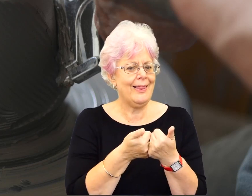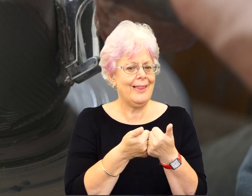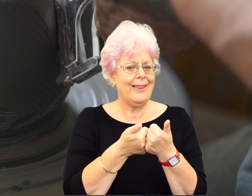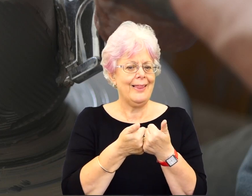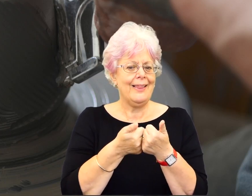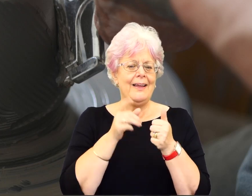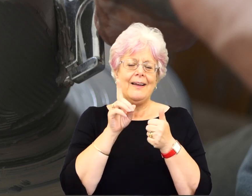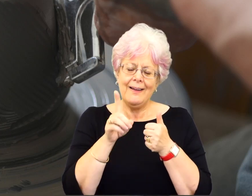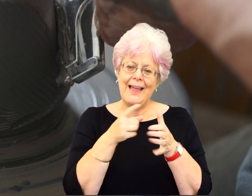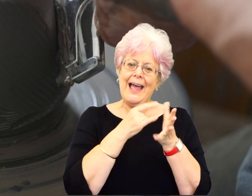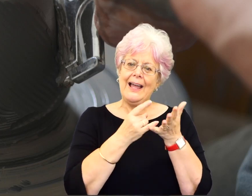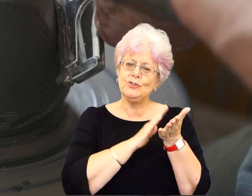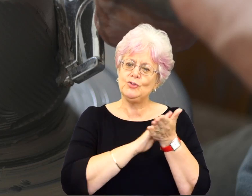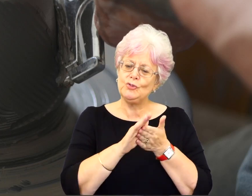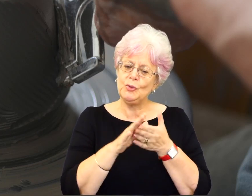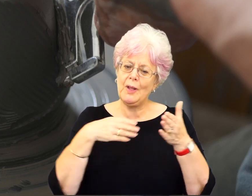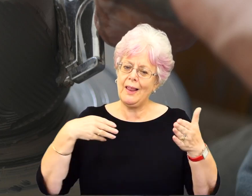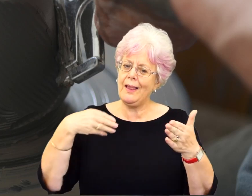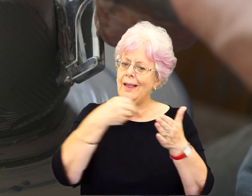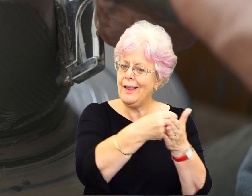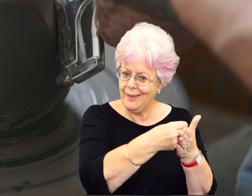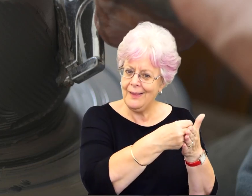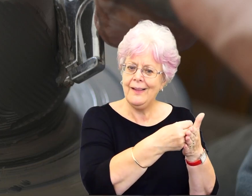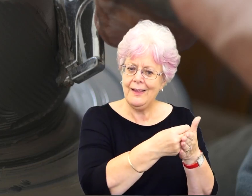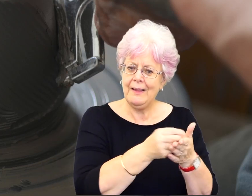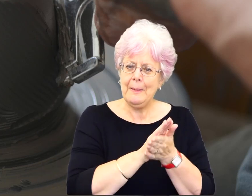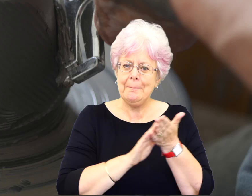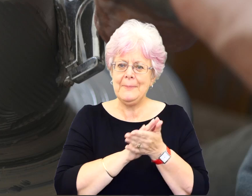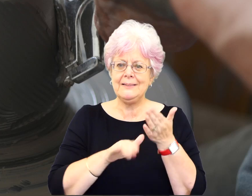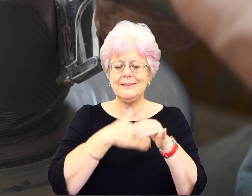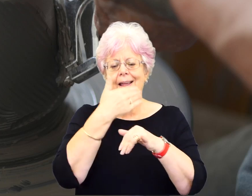iron in it, it's quite a darkish tone. So